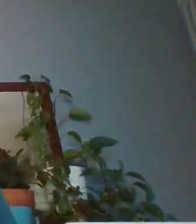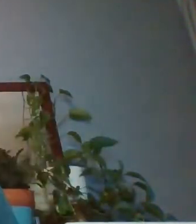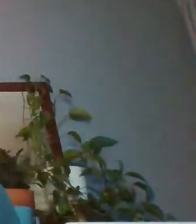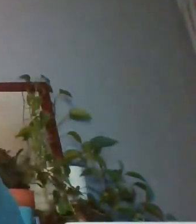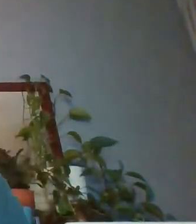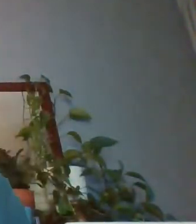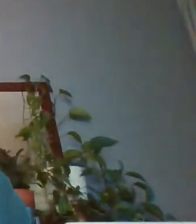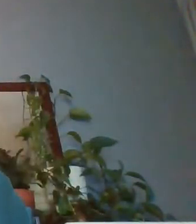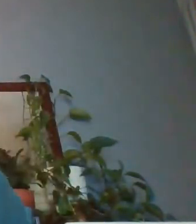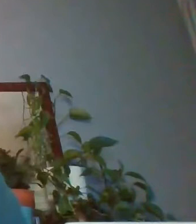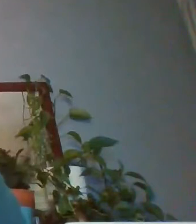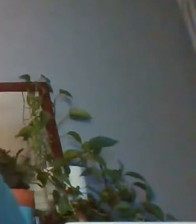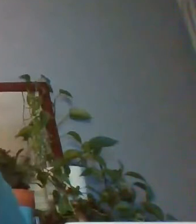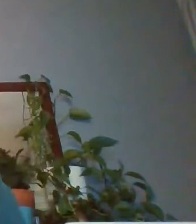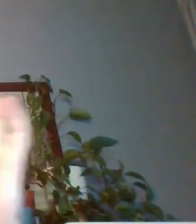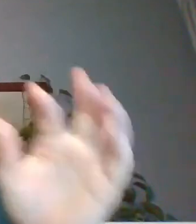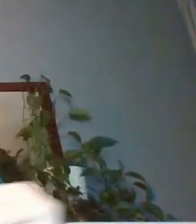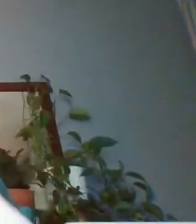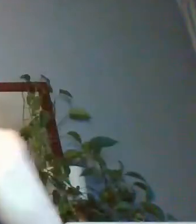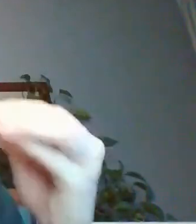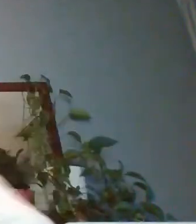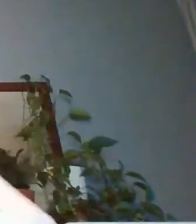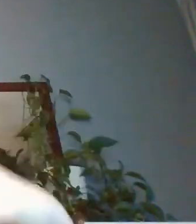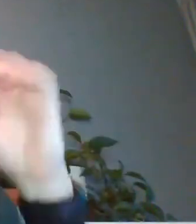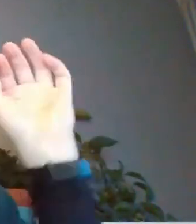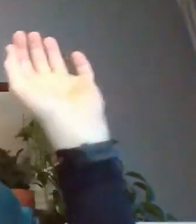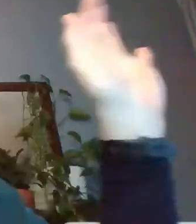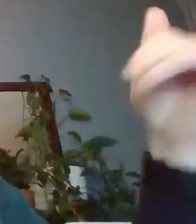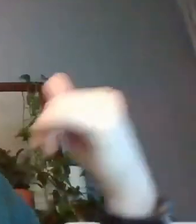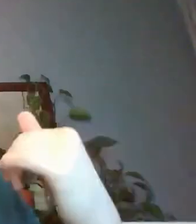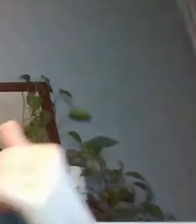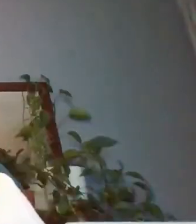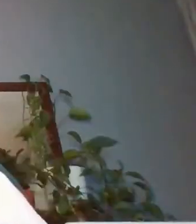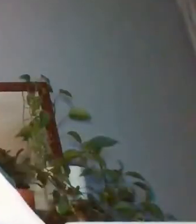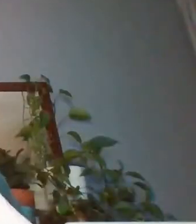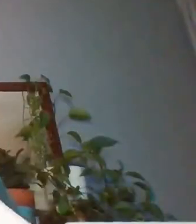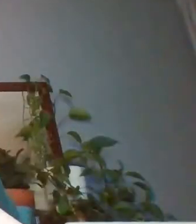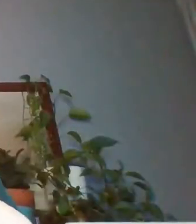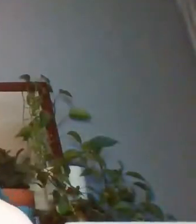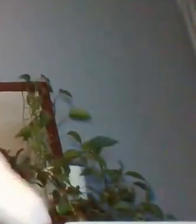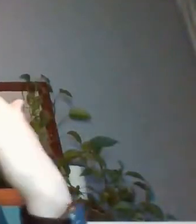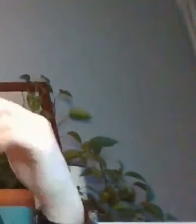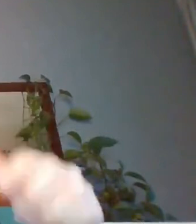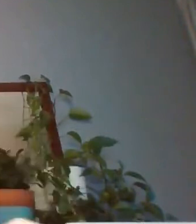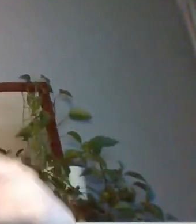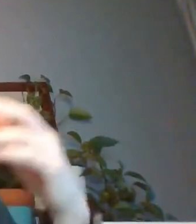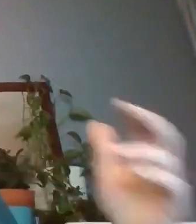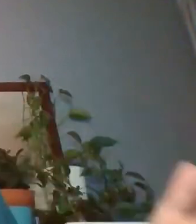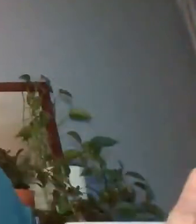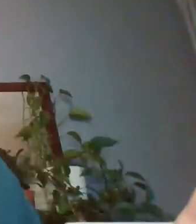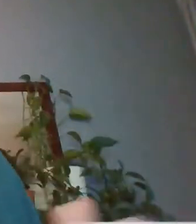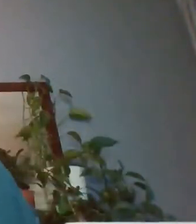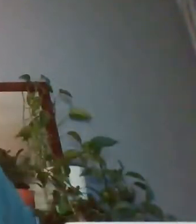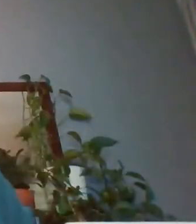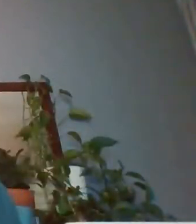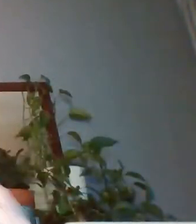looks like as as you are so um we're still trying to figure some things out we're seeing some great kind of experiences that people are having on twitter we've also